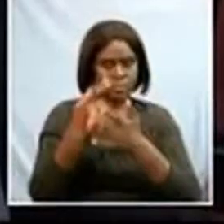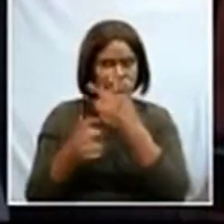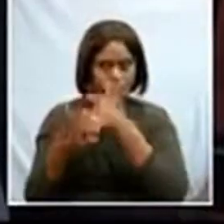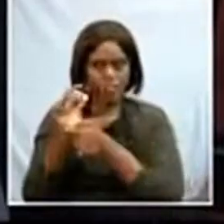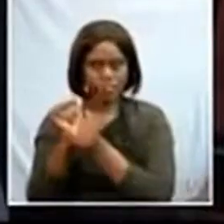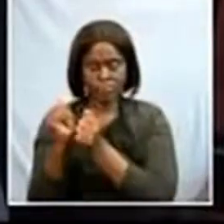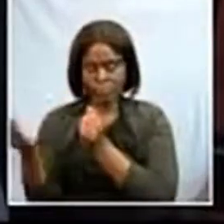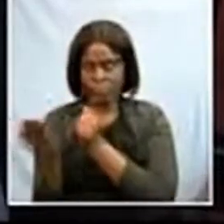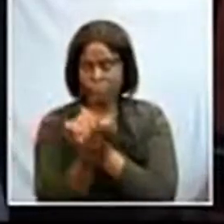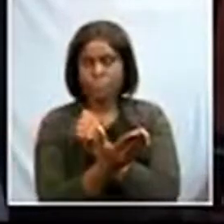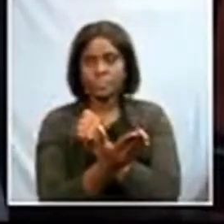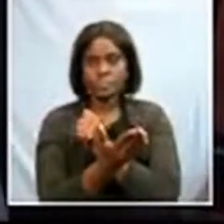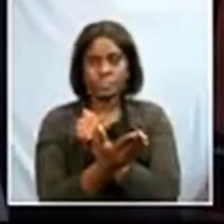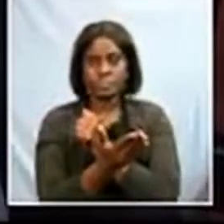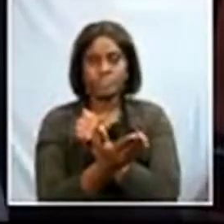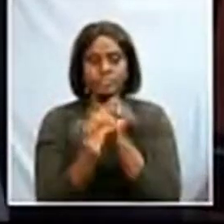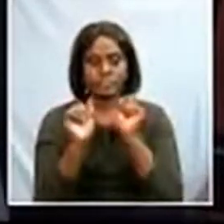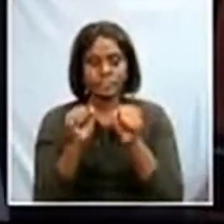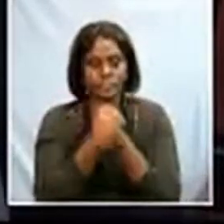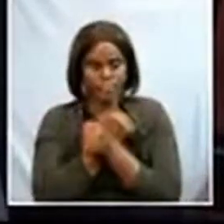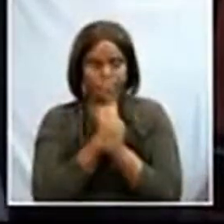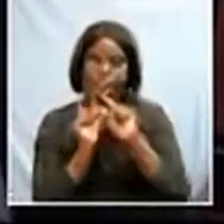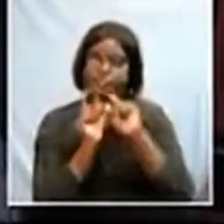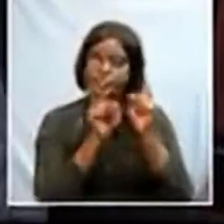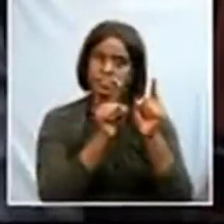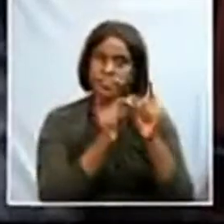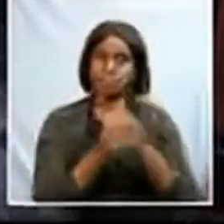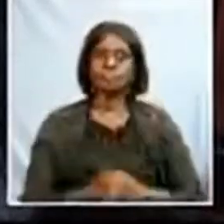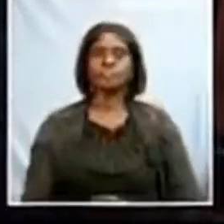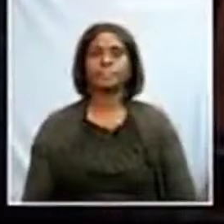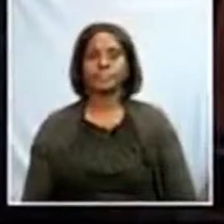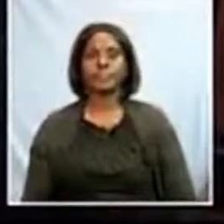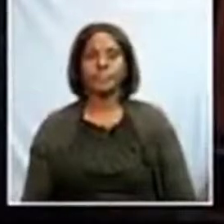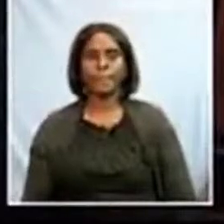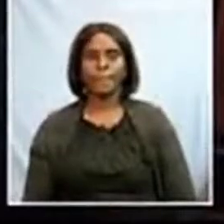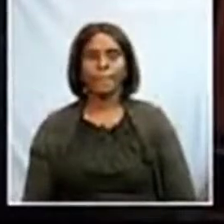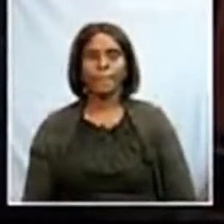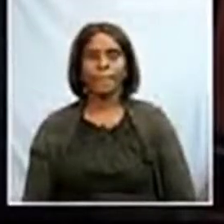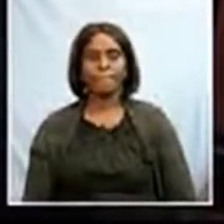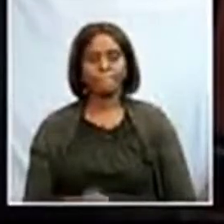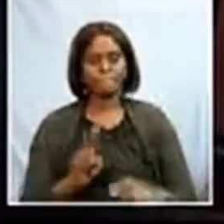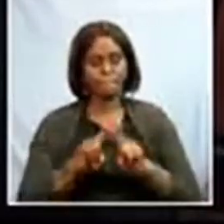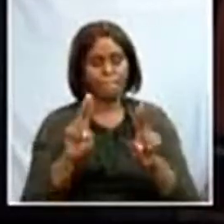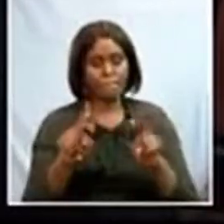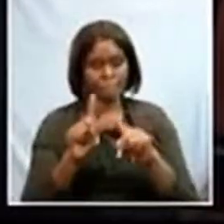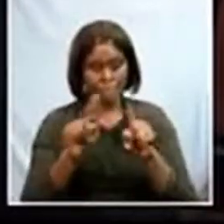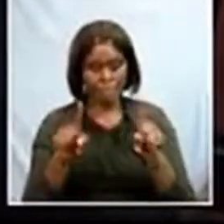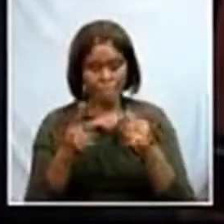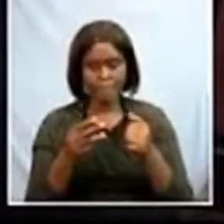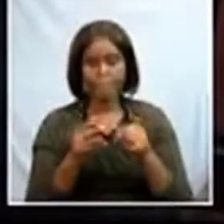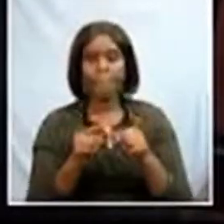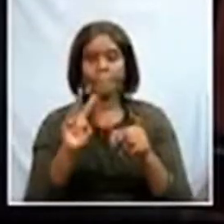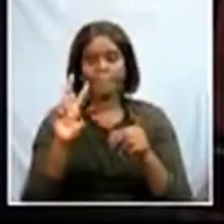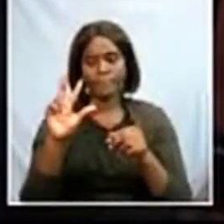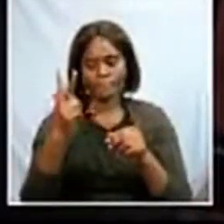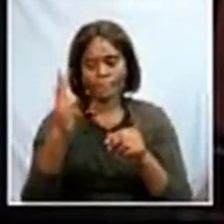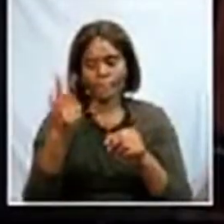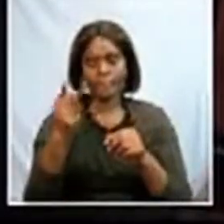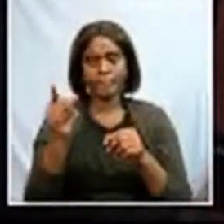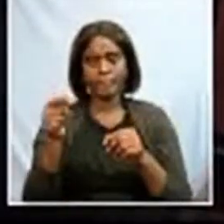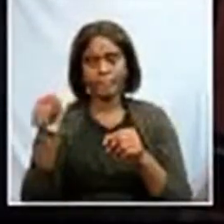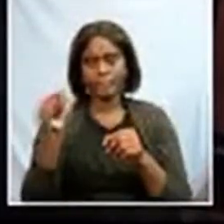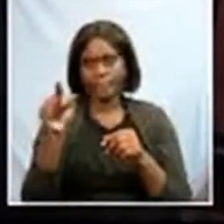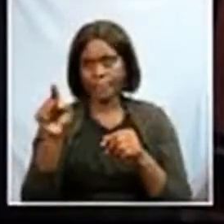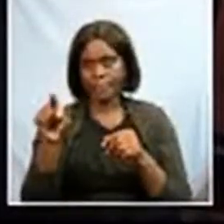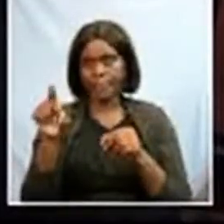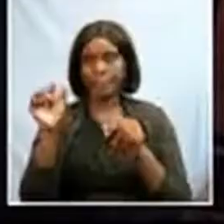would love to go. However, the third thing, you as